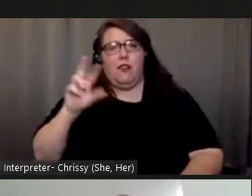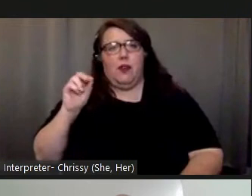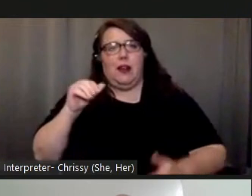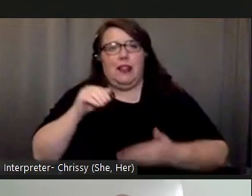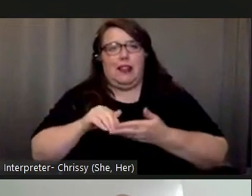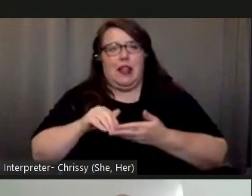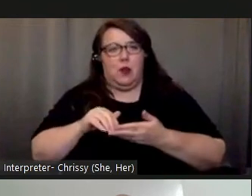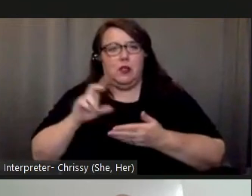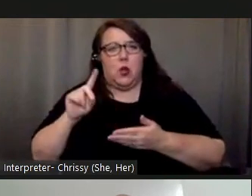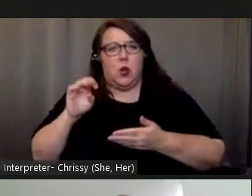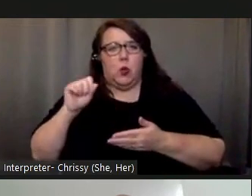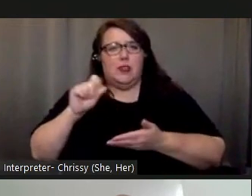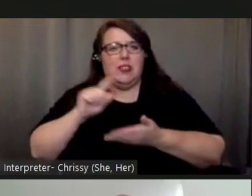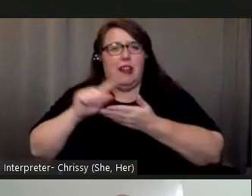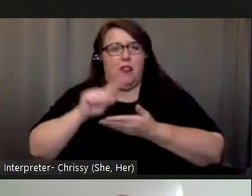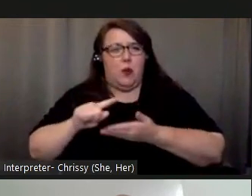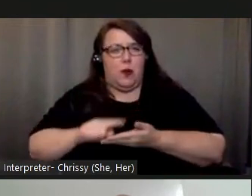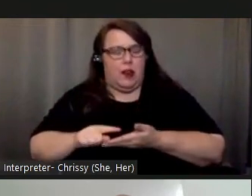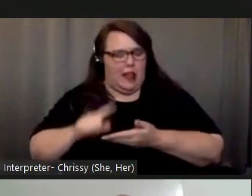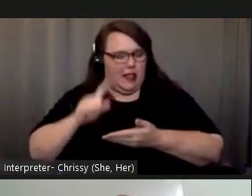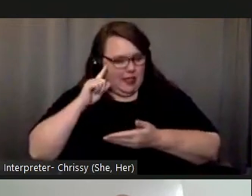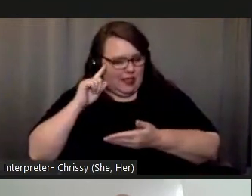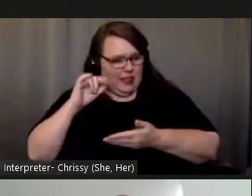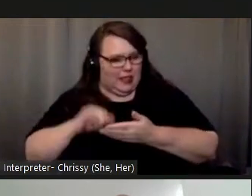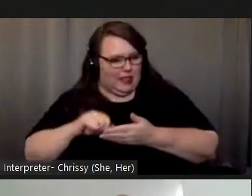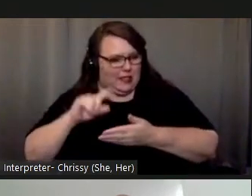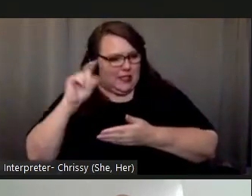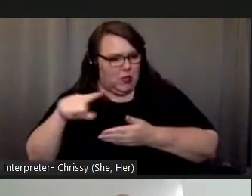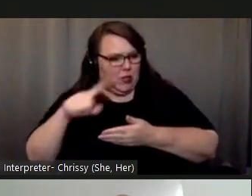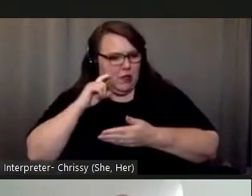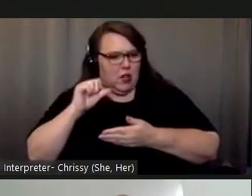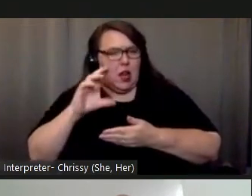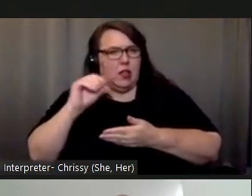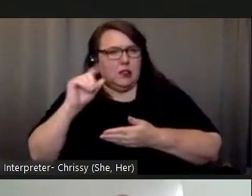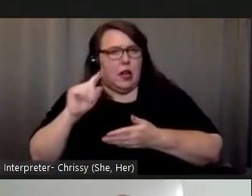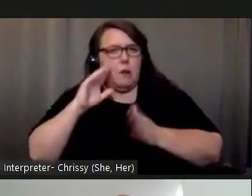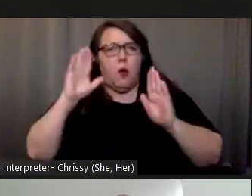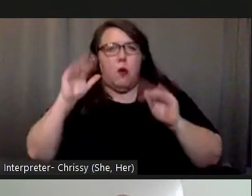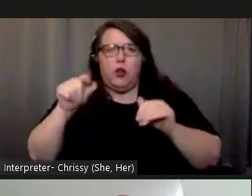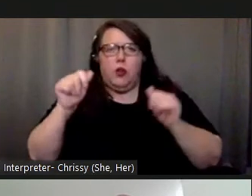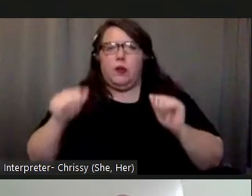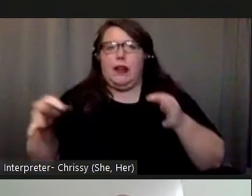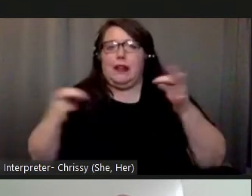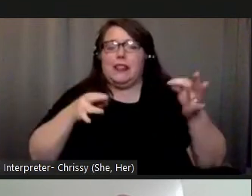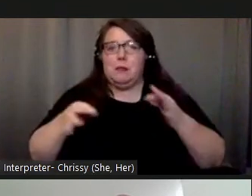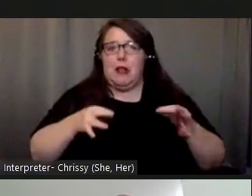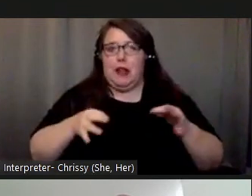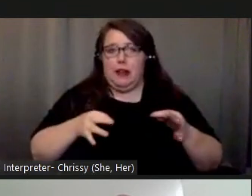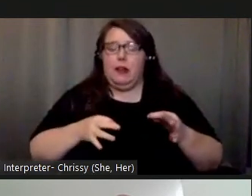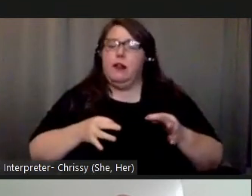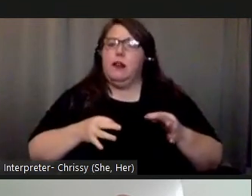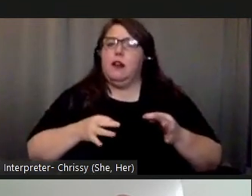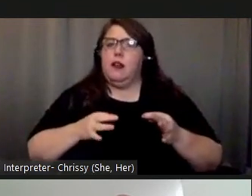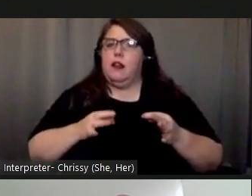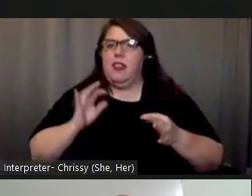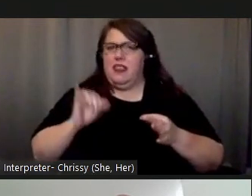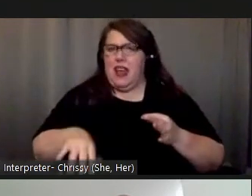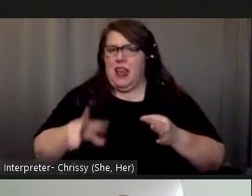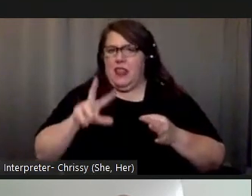a week. And I was hoping, I think this is a question for Scott, but I was hoping that you could explain sort of exactly how do you distribute that